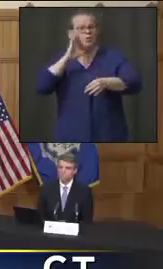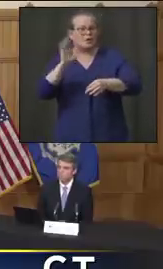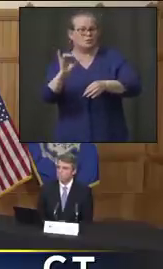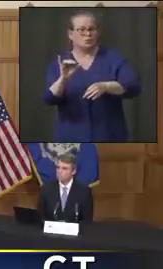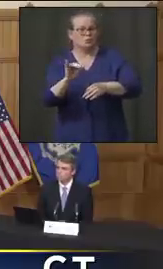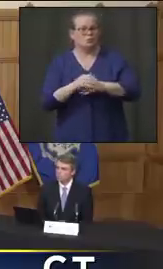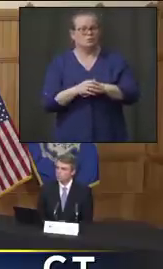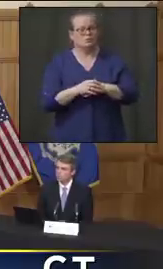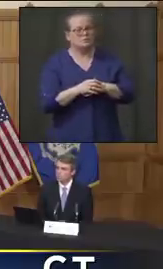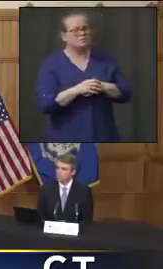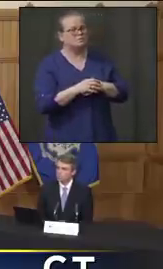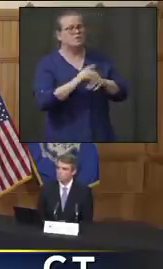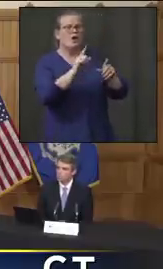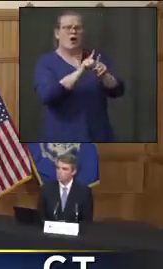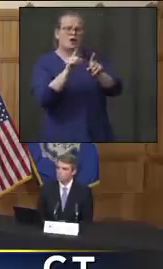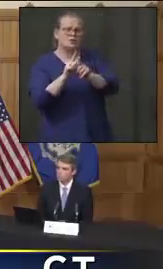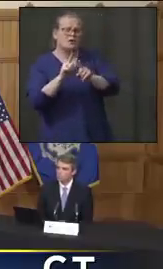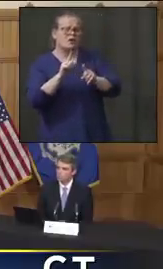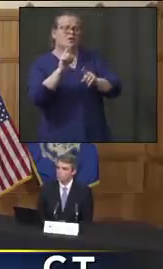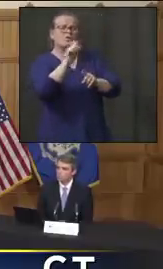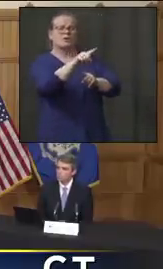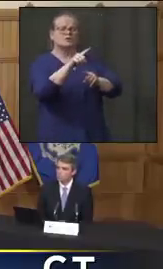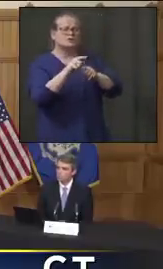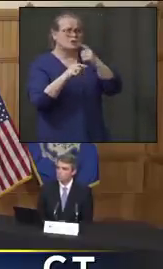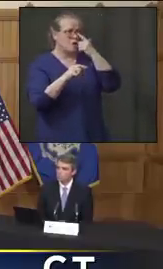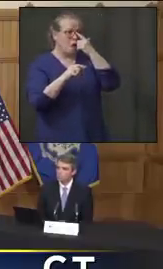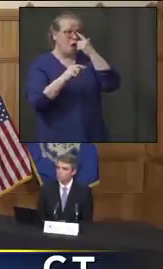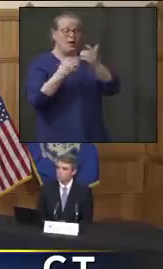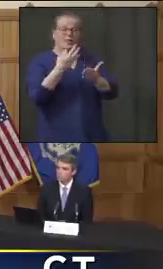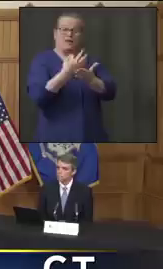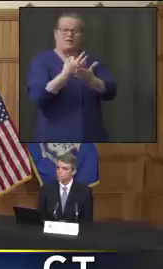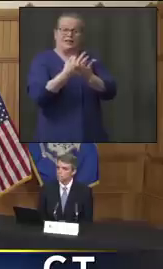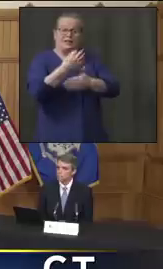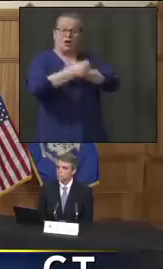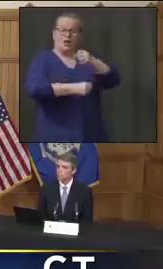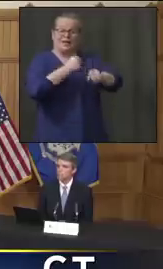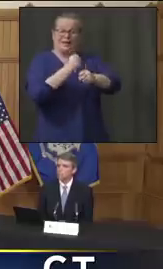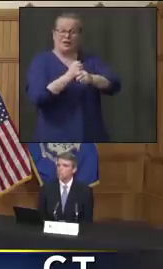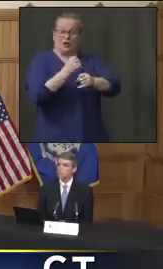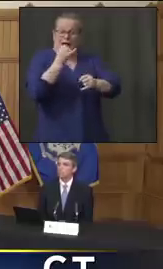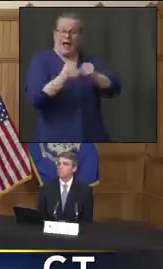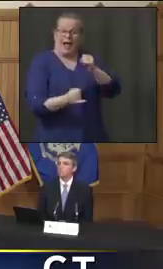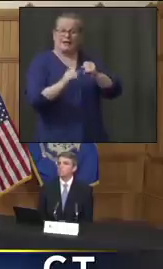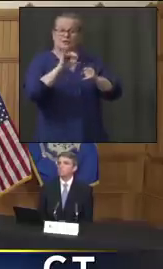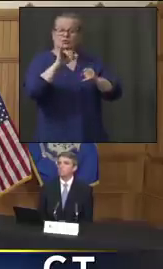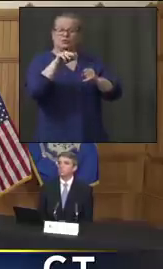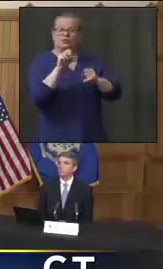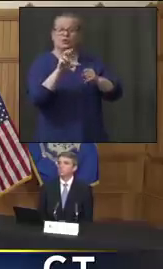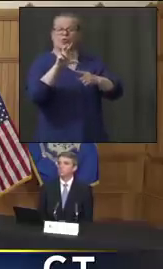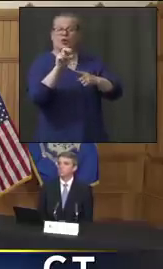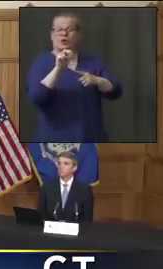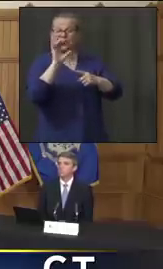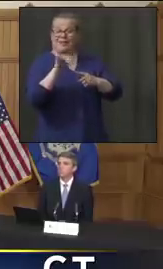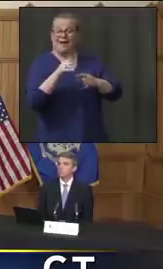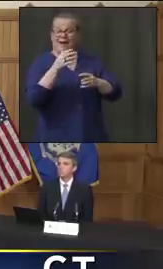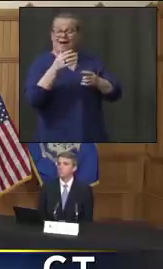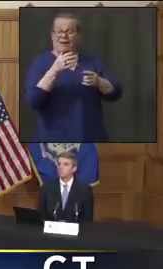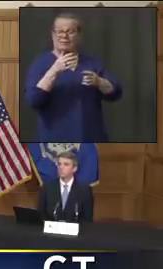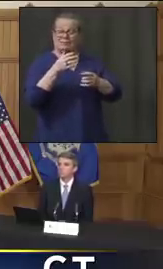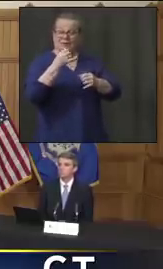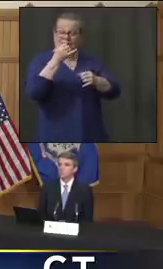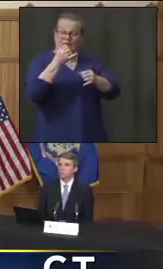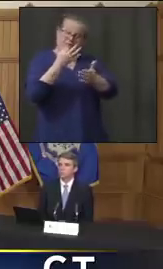and it's known that Connecticut was passing through a deficit before the pandemic, how is the state preparing to deal with the regular economic